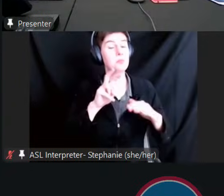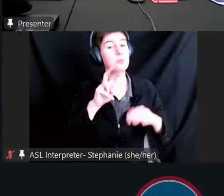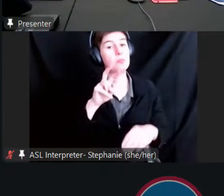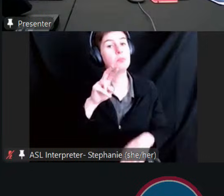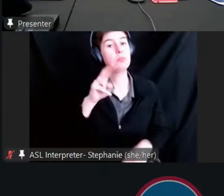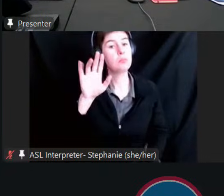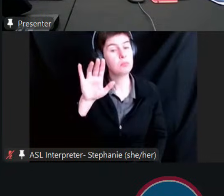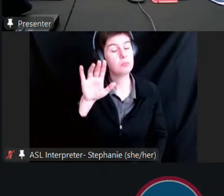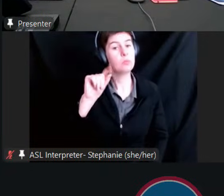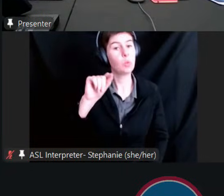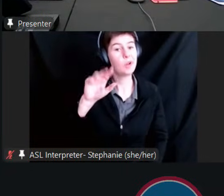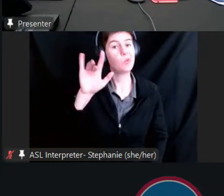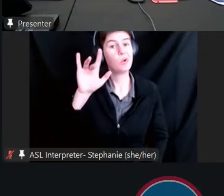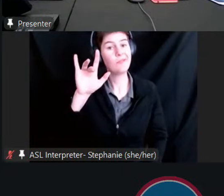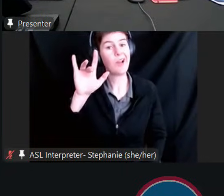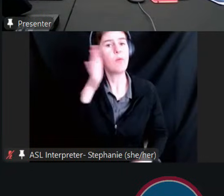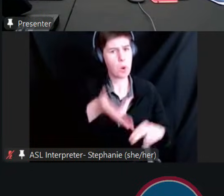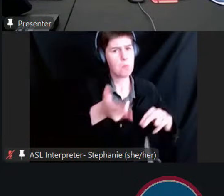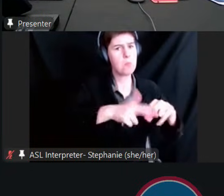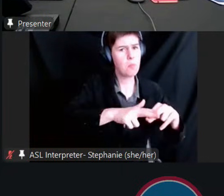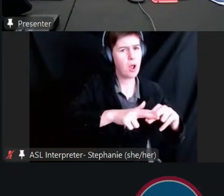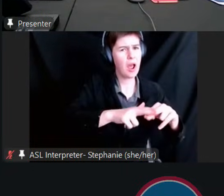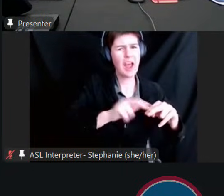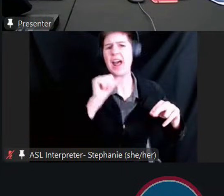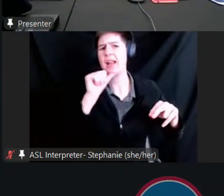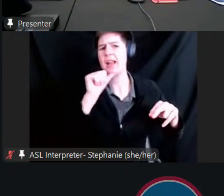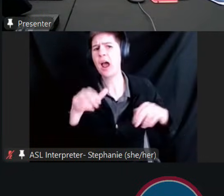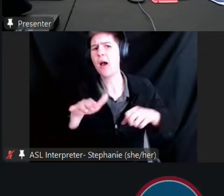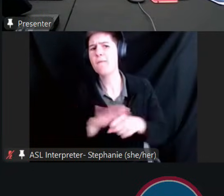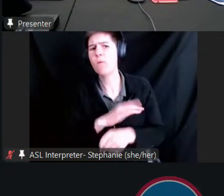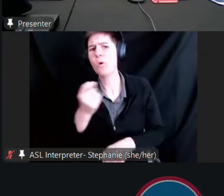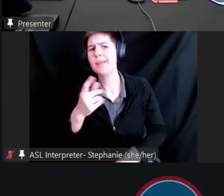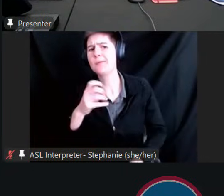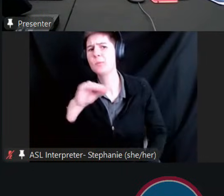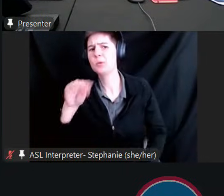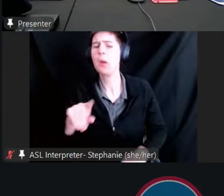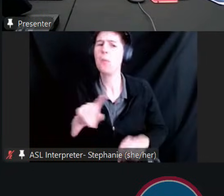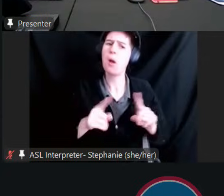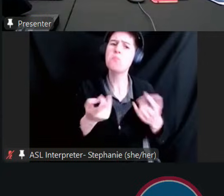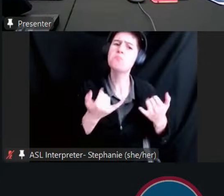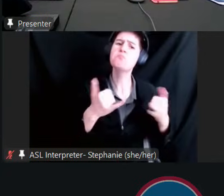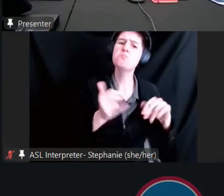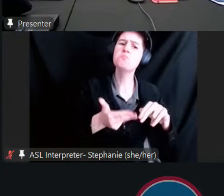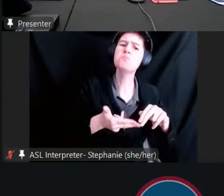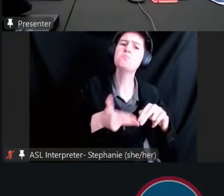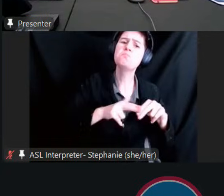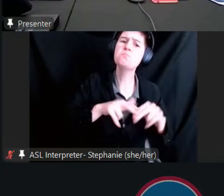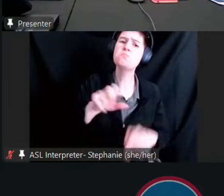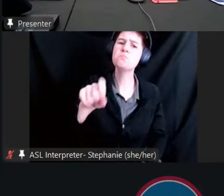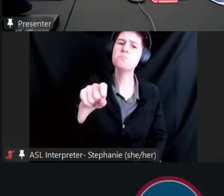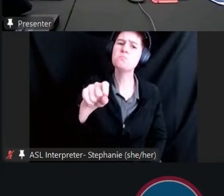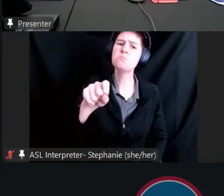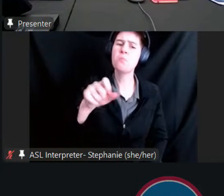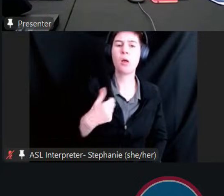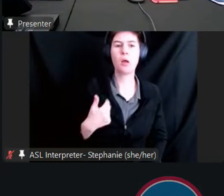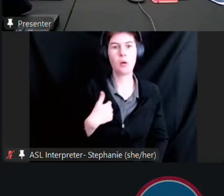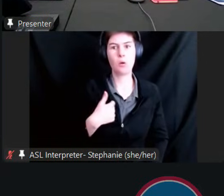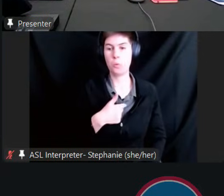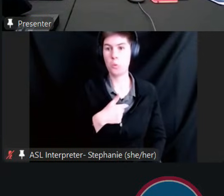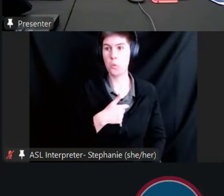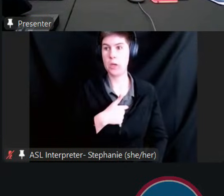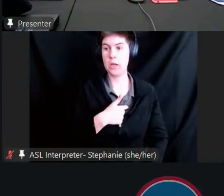like it'll be less than 11%, but still, we're kind of just dealing with the change